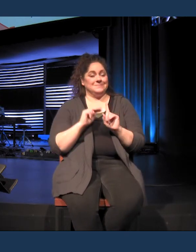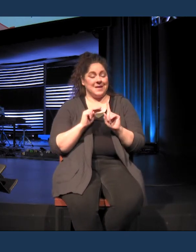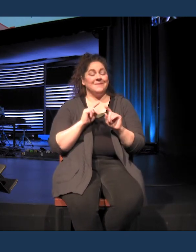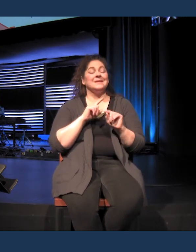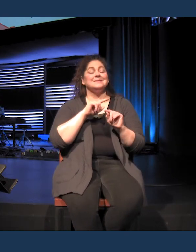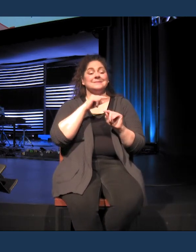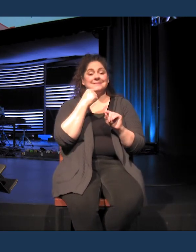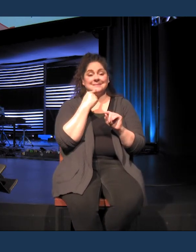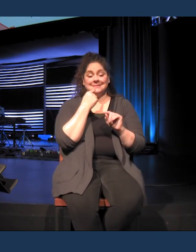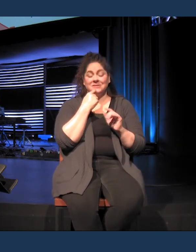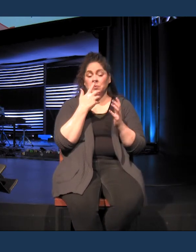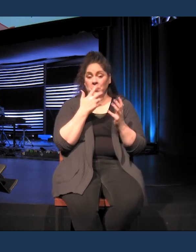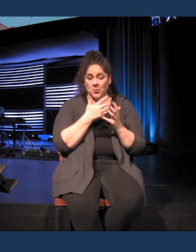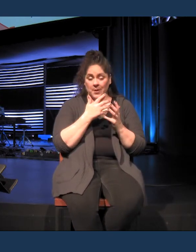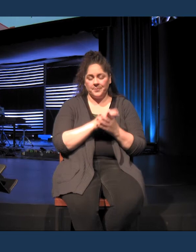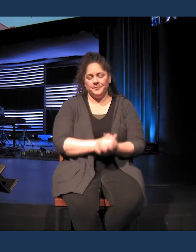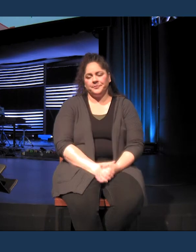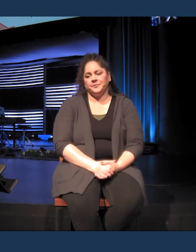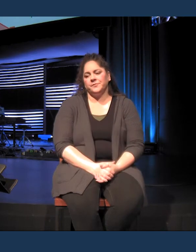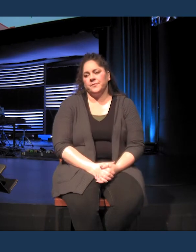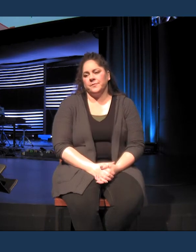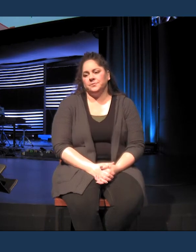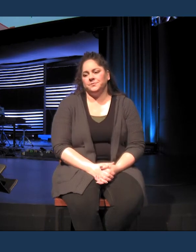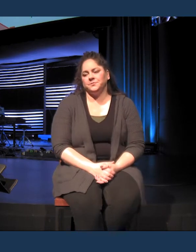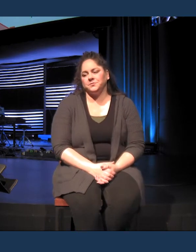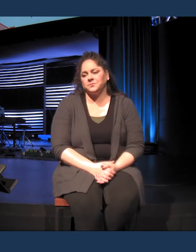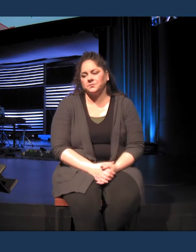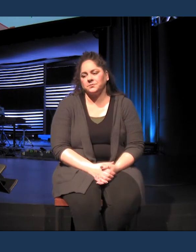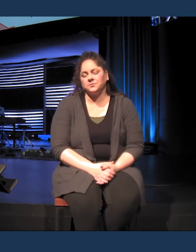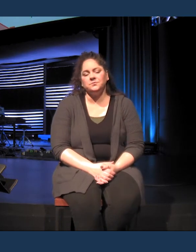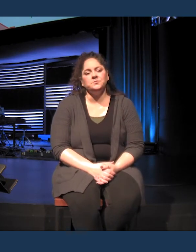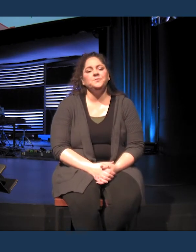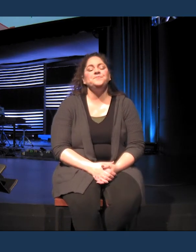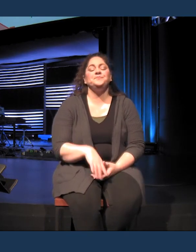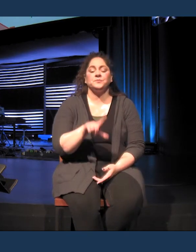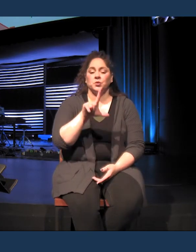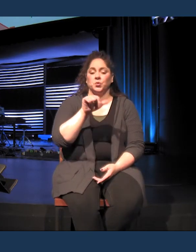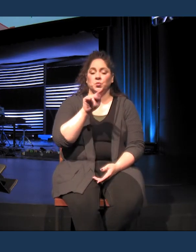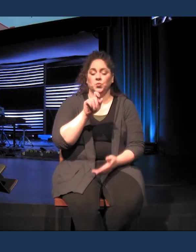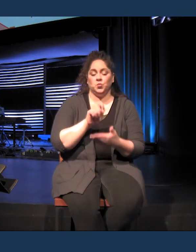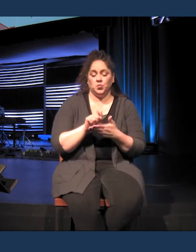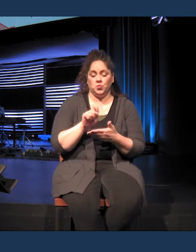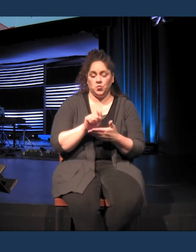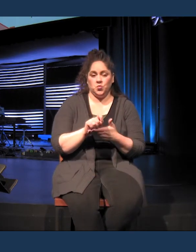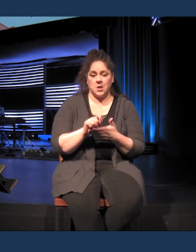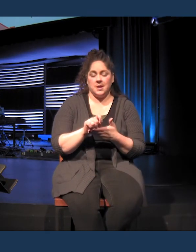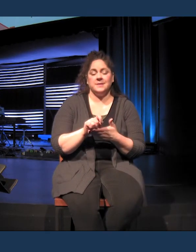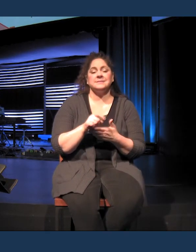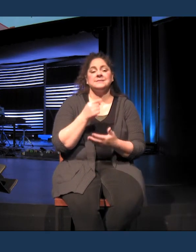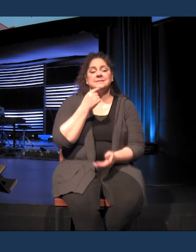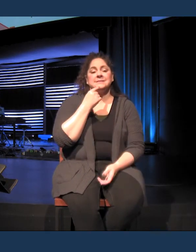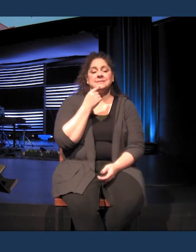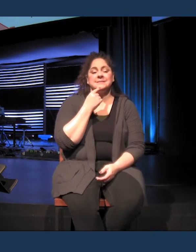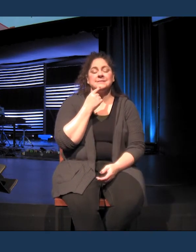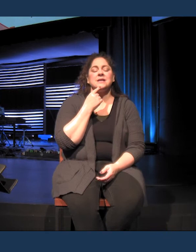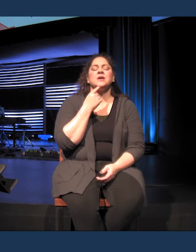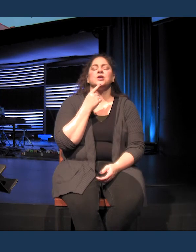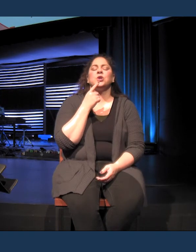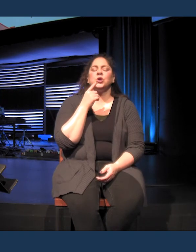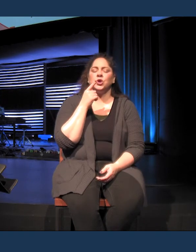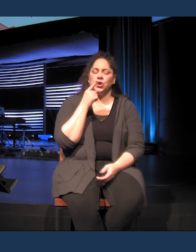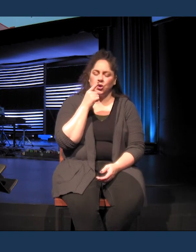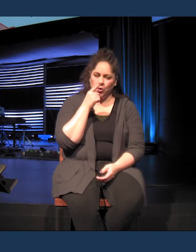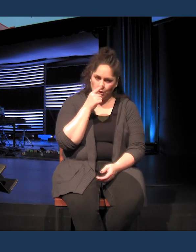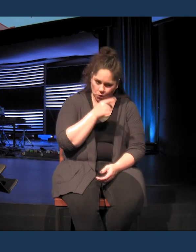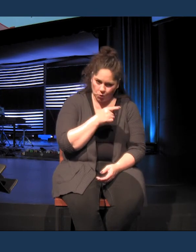an additional conversation that took place. And what Luke writes in Acts 1:8, he says, you will receive power. These are